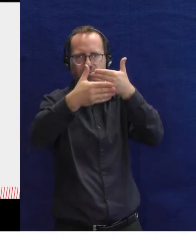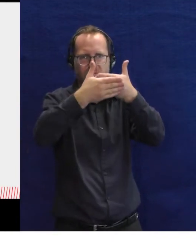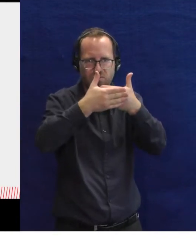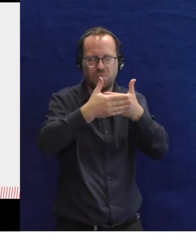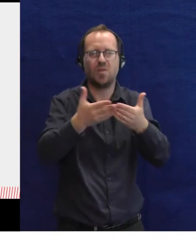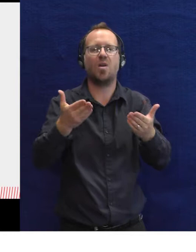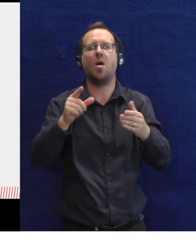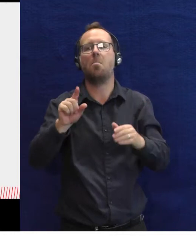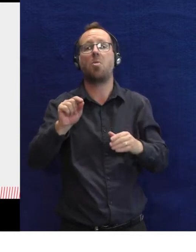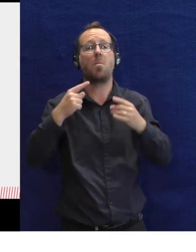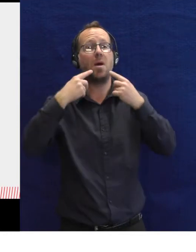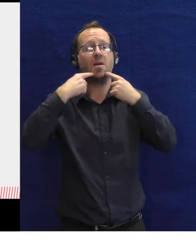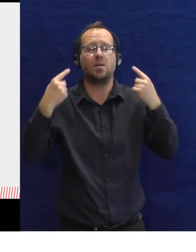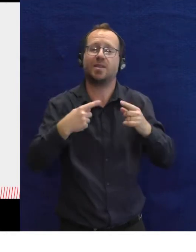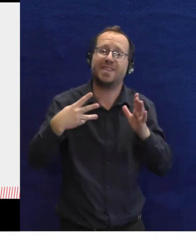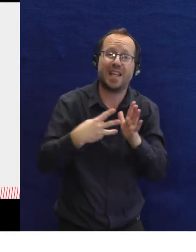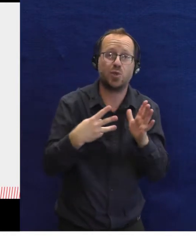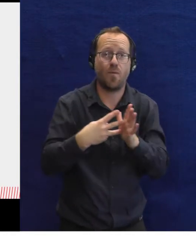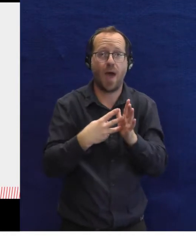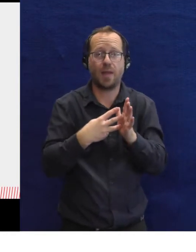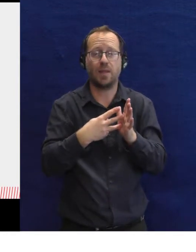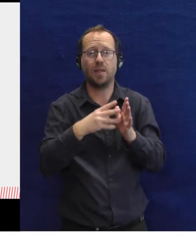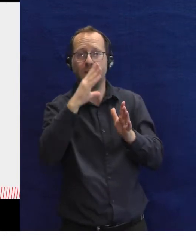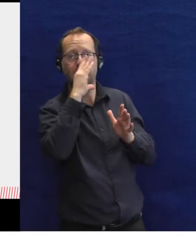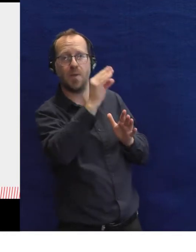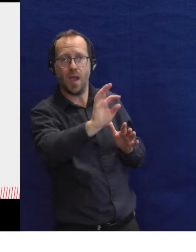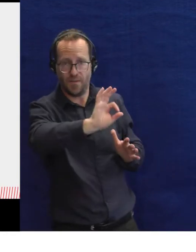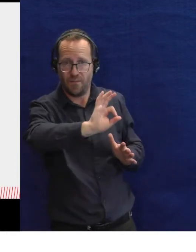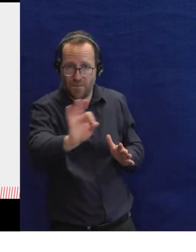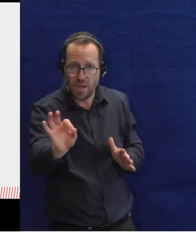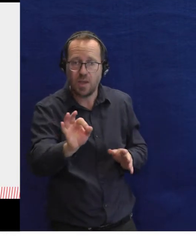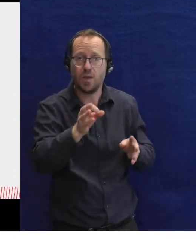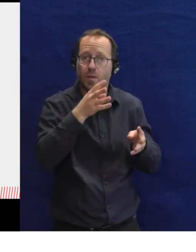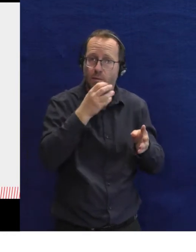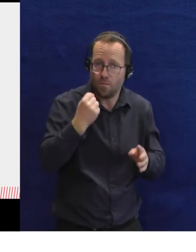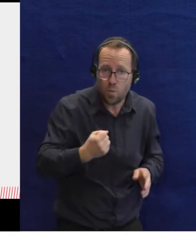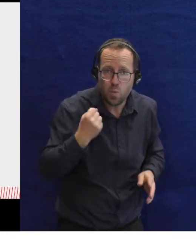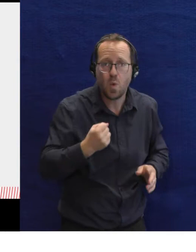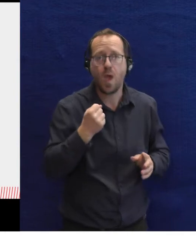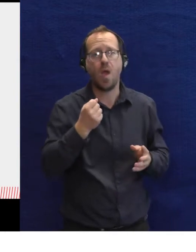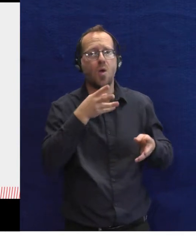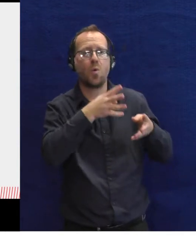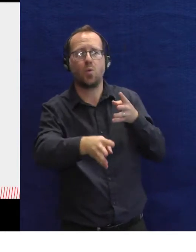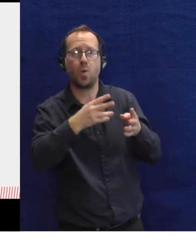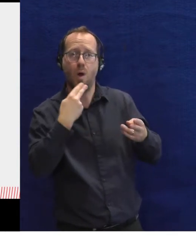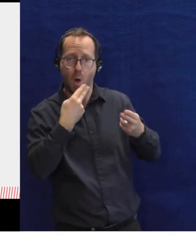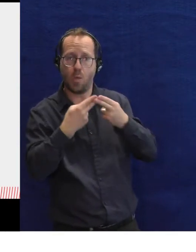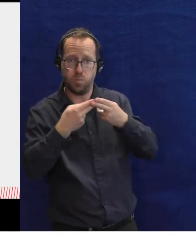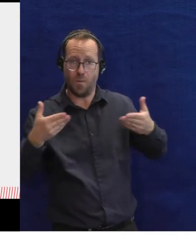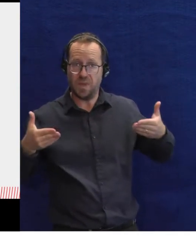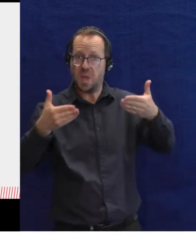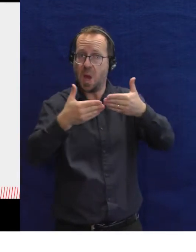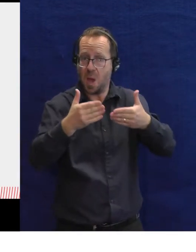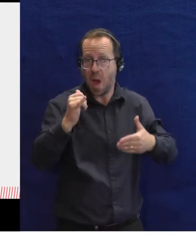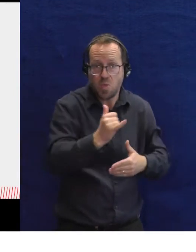everything what you just created till now is going to be reviewed. The descriptions, do they actually fit from the length? Do